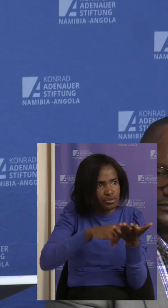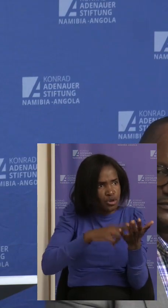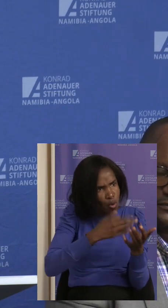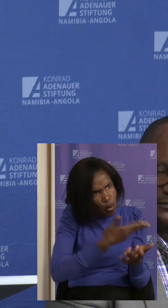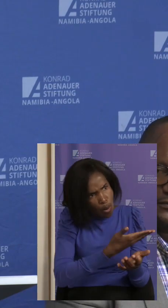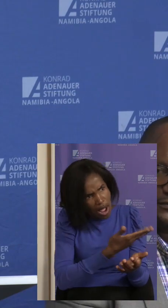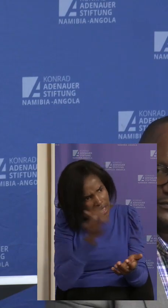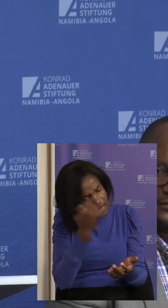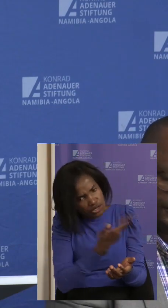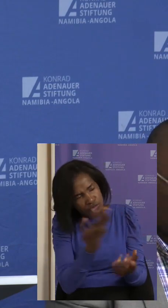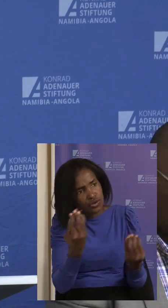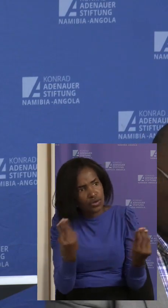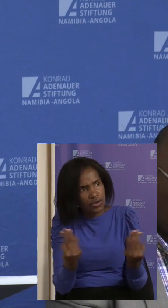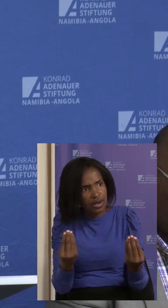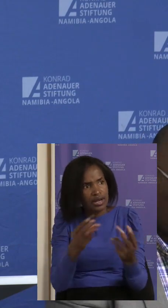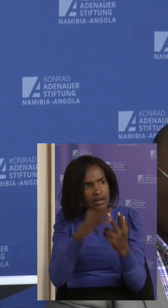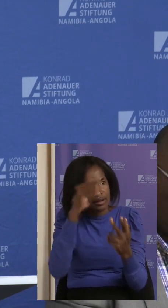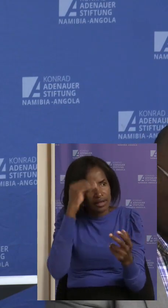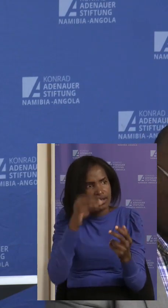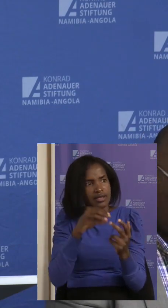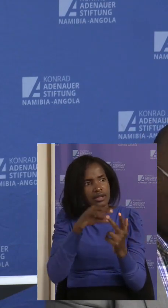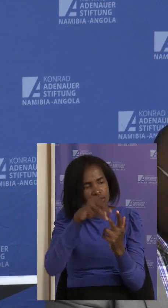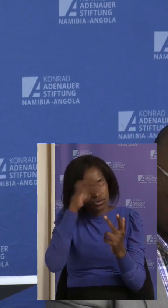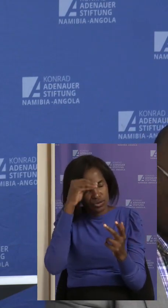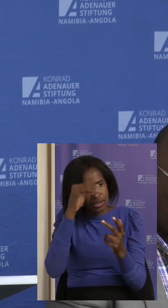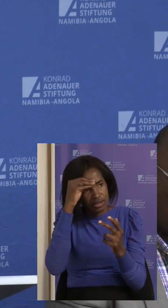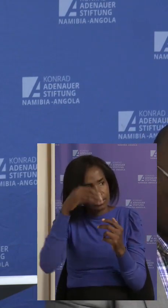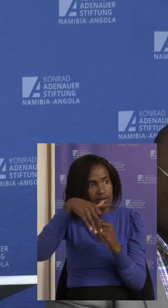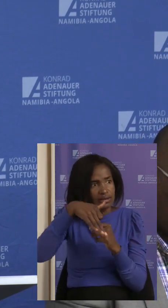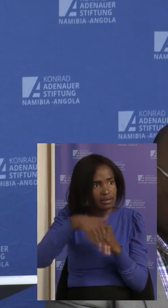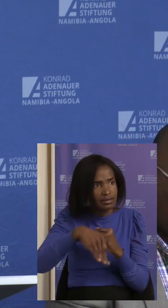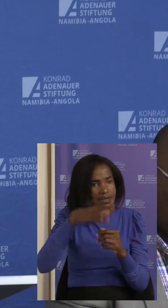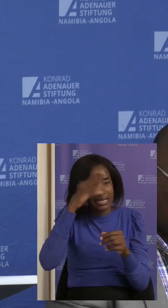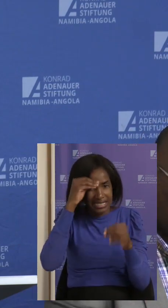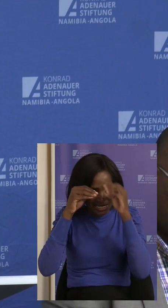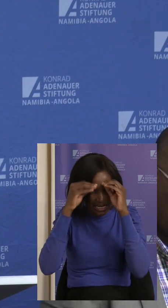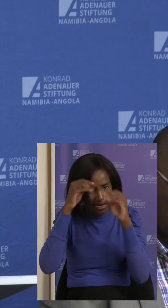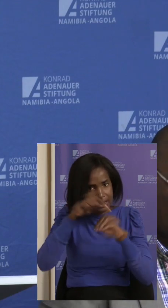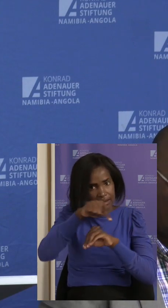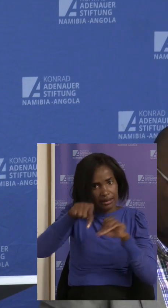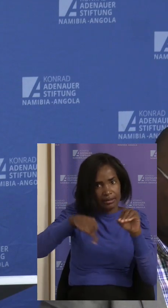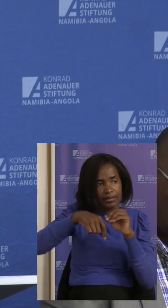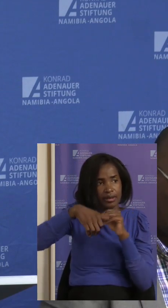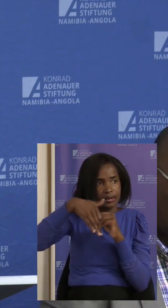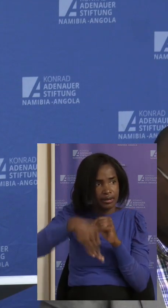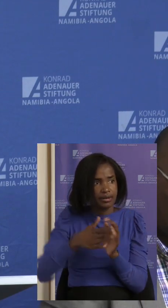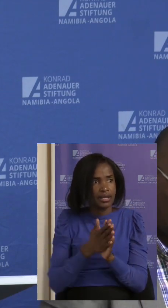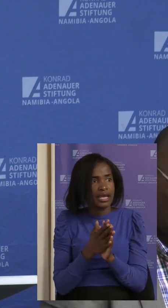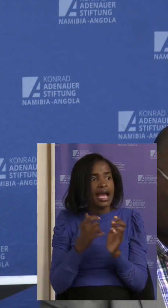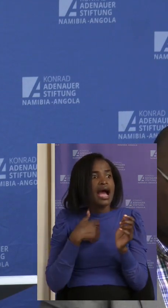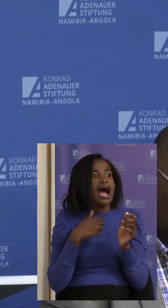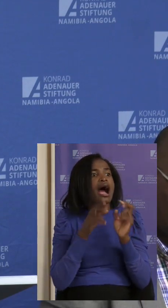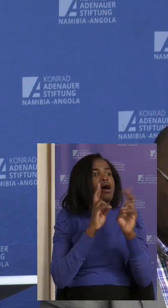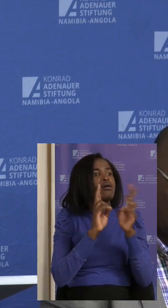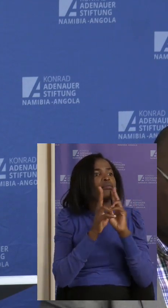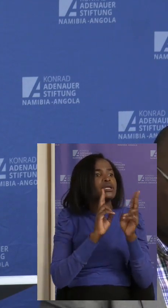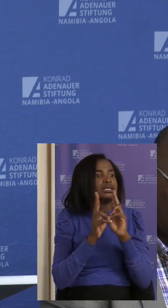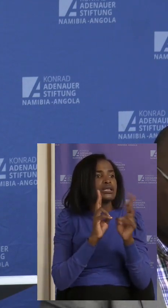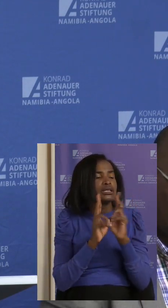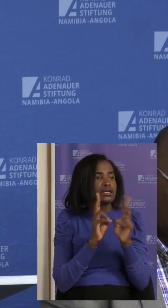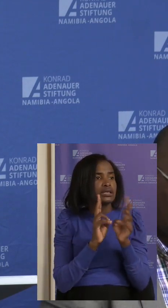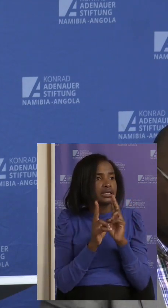learners, trainees, and students within the country, studying within the country. I'll be discussing I'll